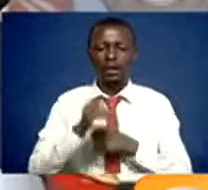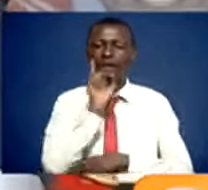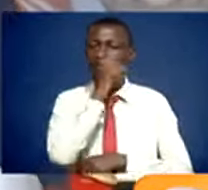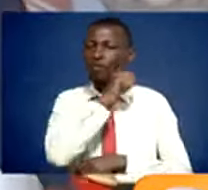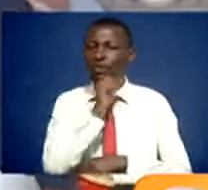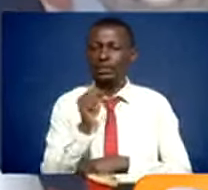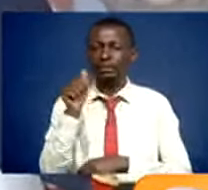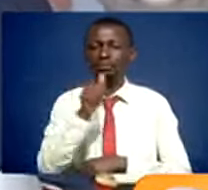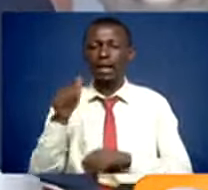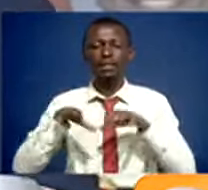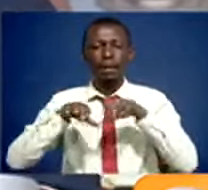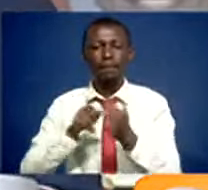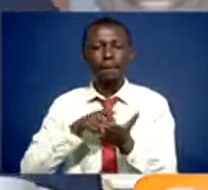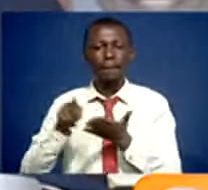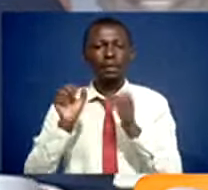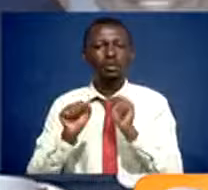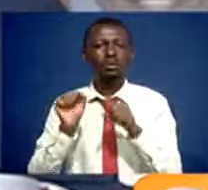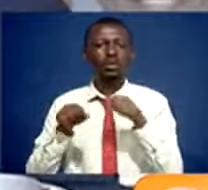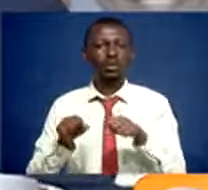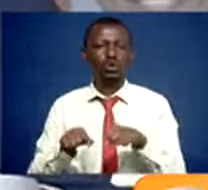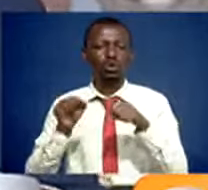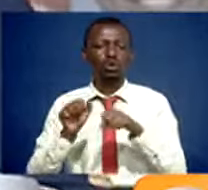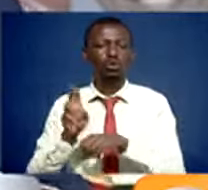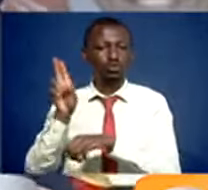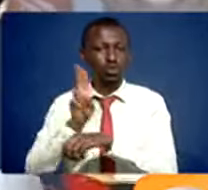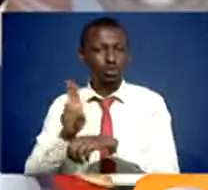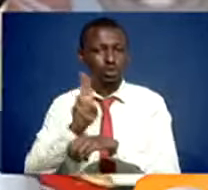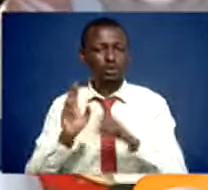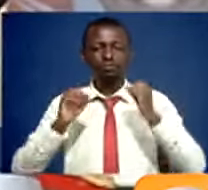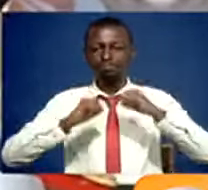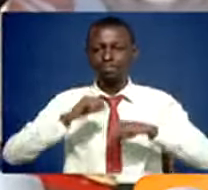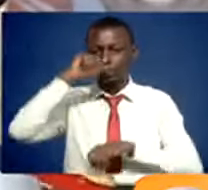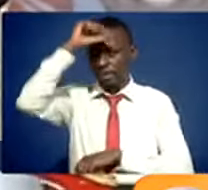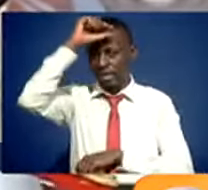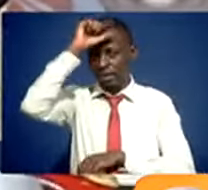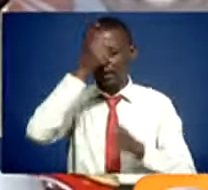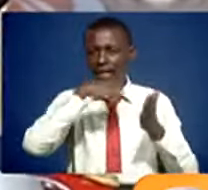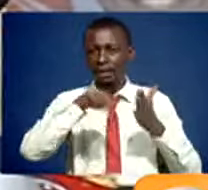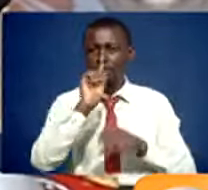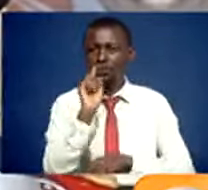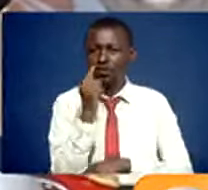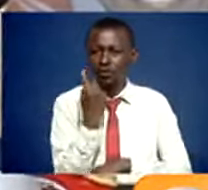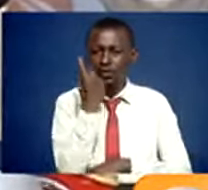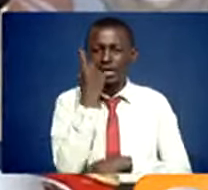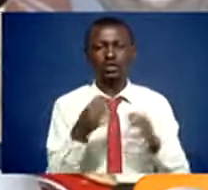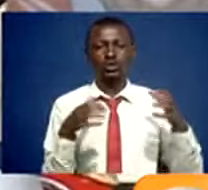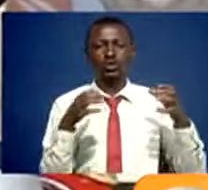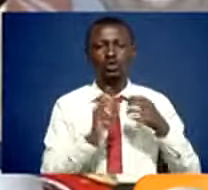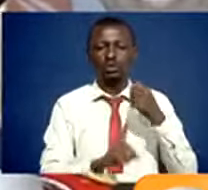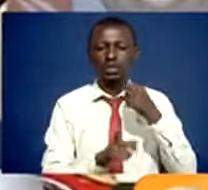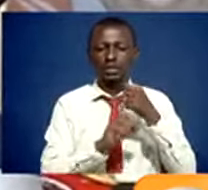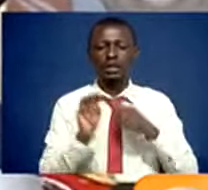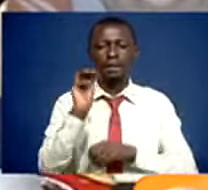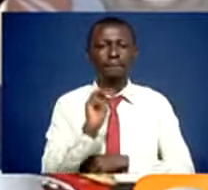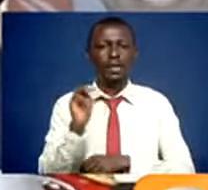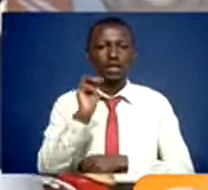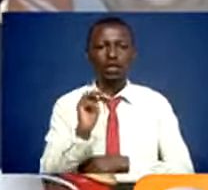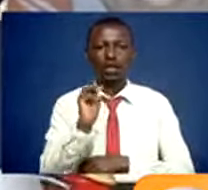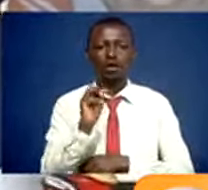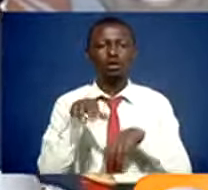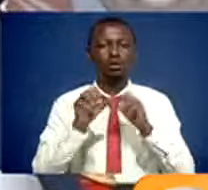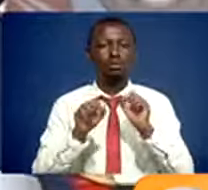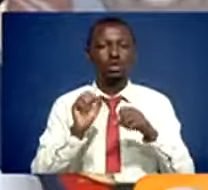I am proud to announce that the government has approved the first tranche of 600 million for seed cane